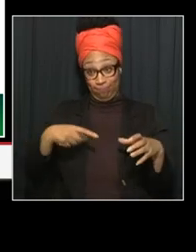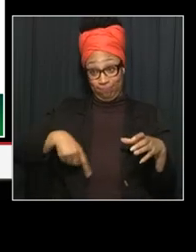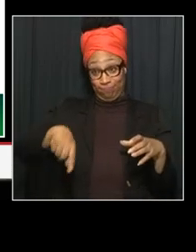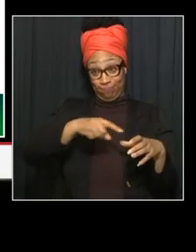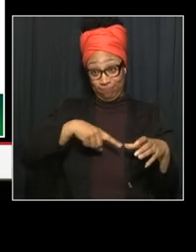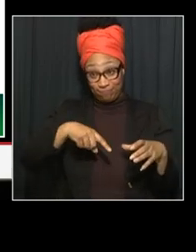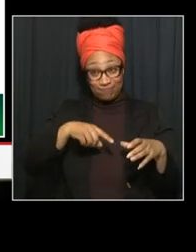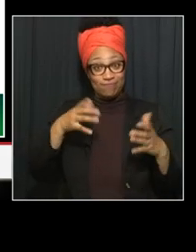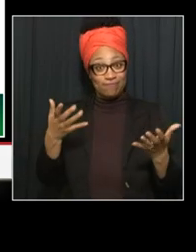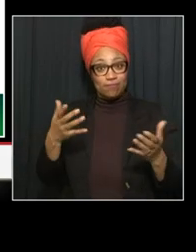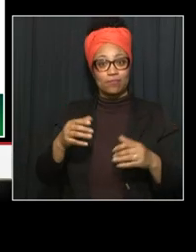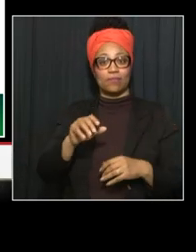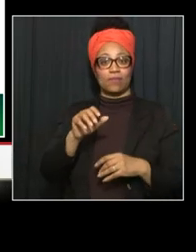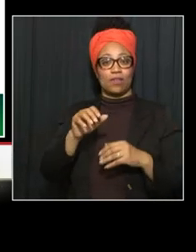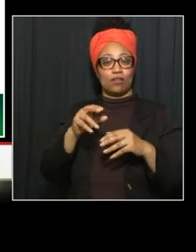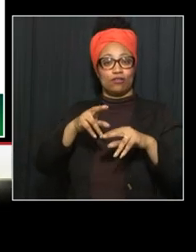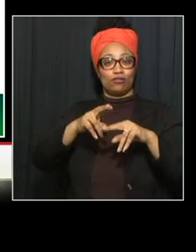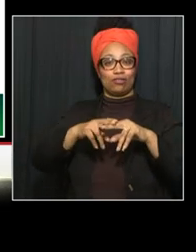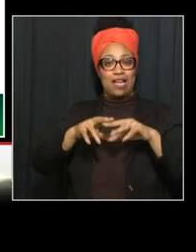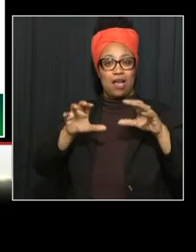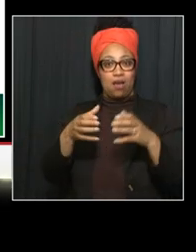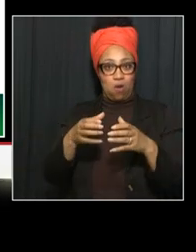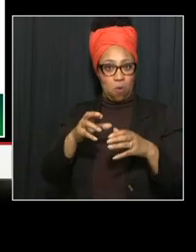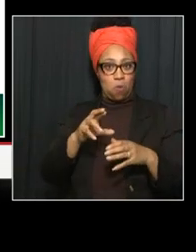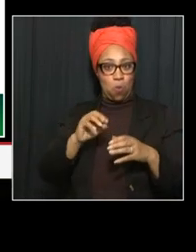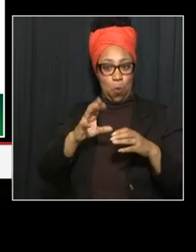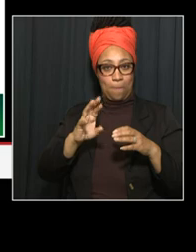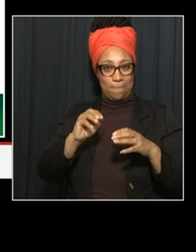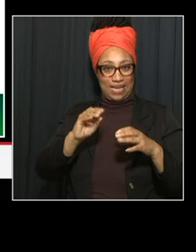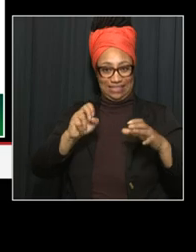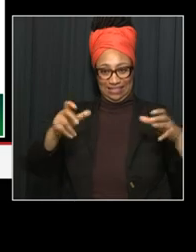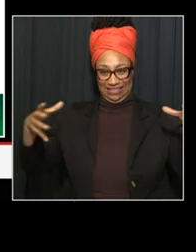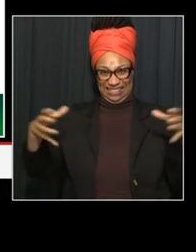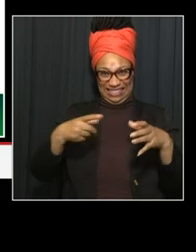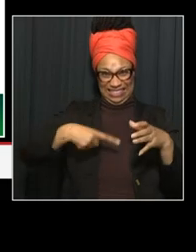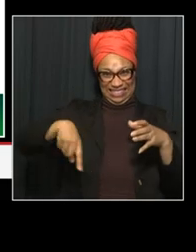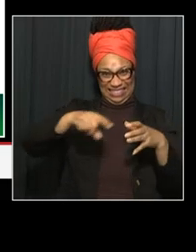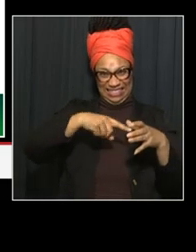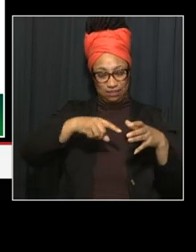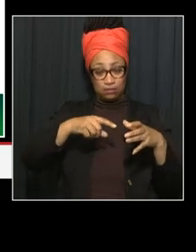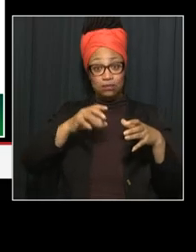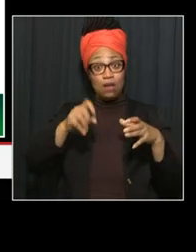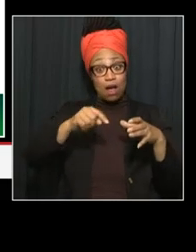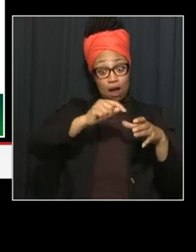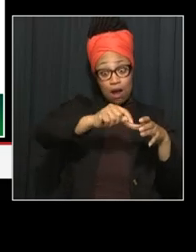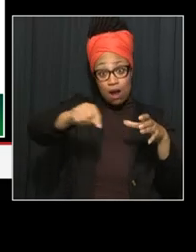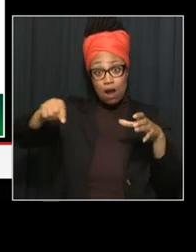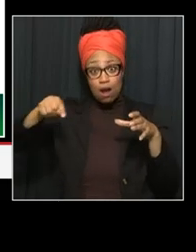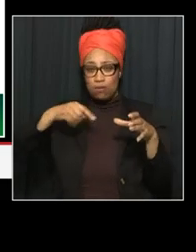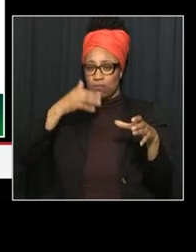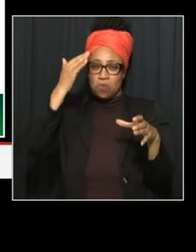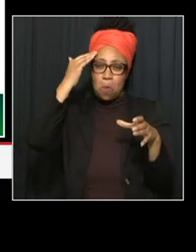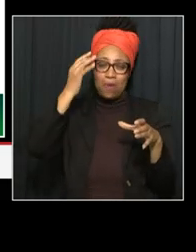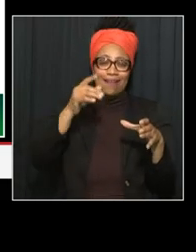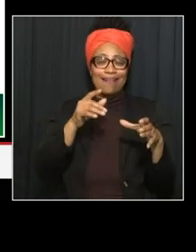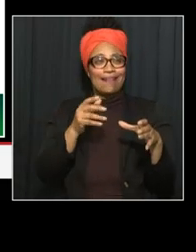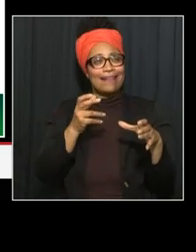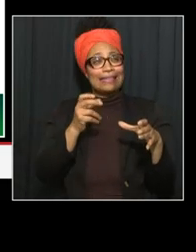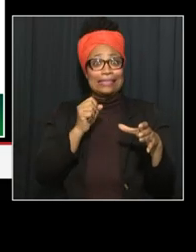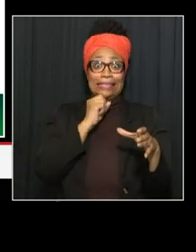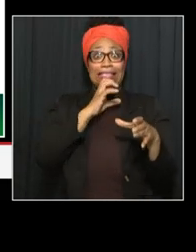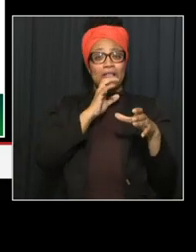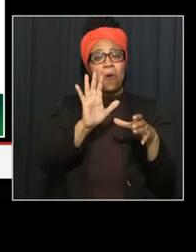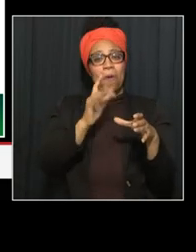I'm approaching. But what I oftentimes hear from everyone is how you have to start now so that you have to stay